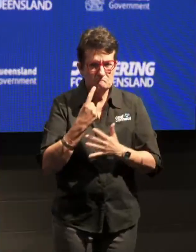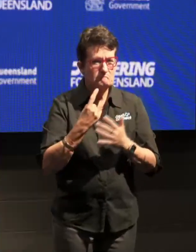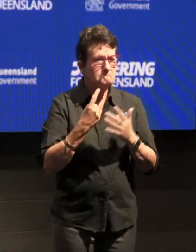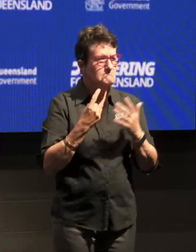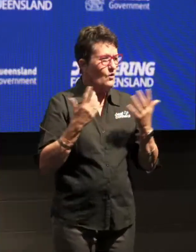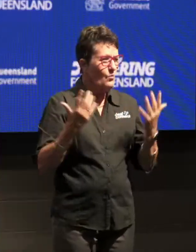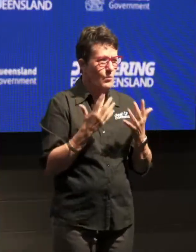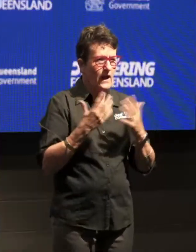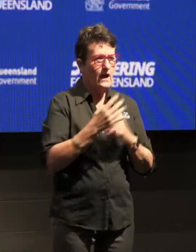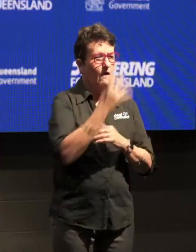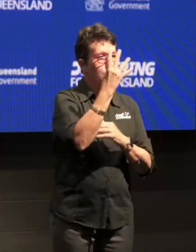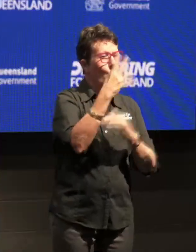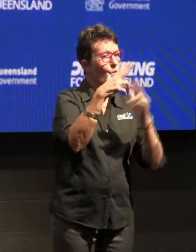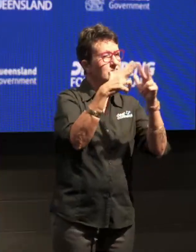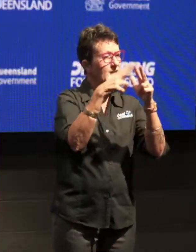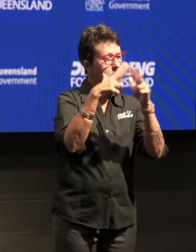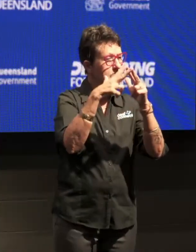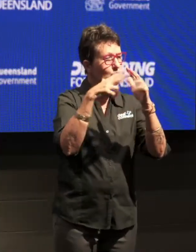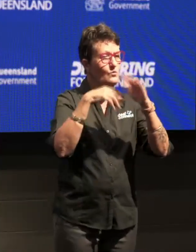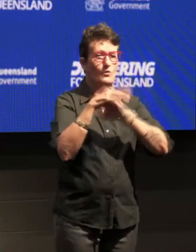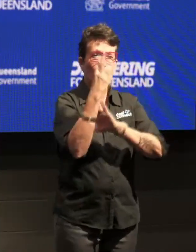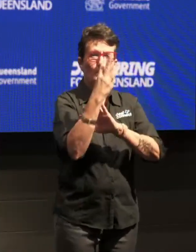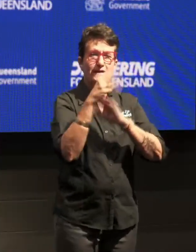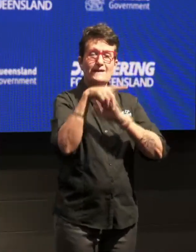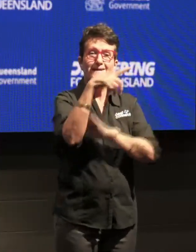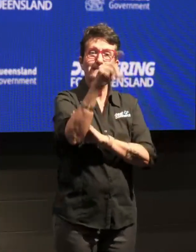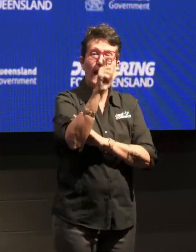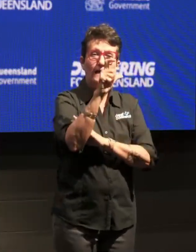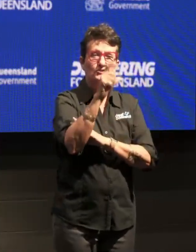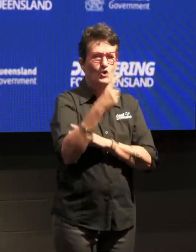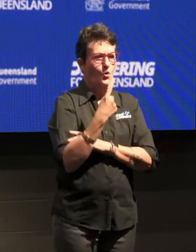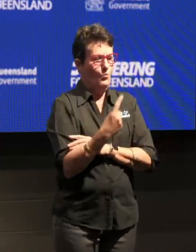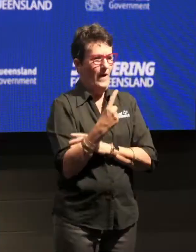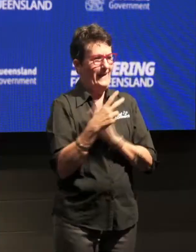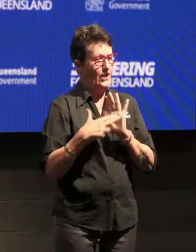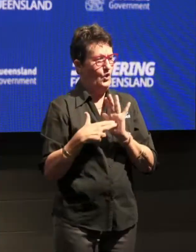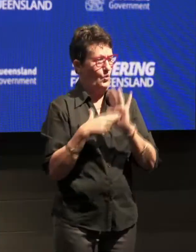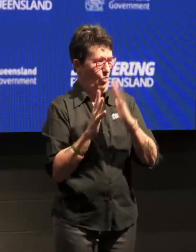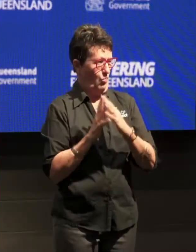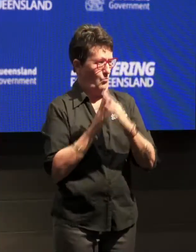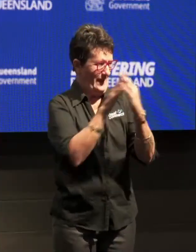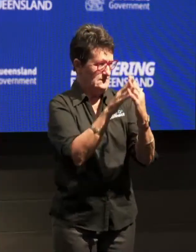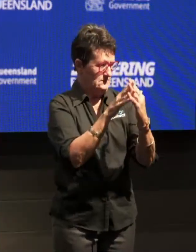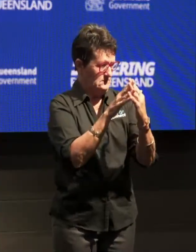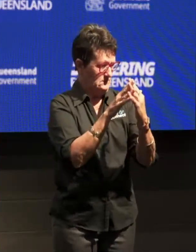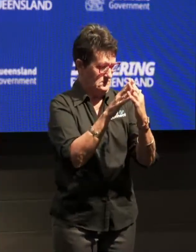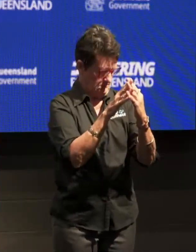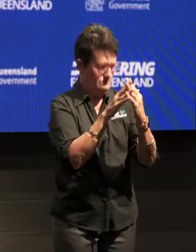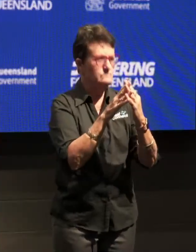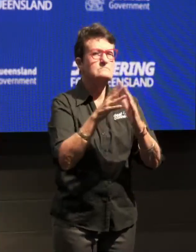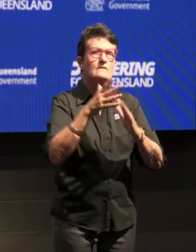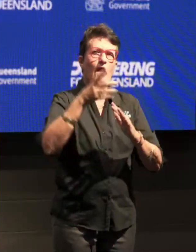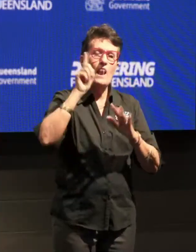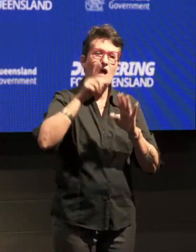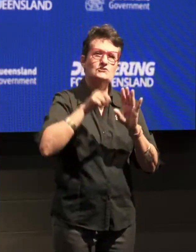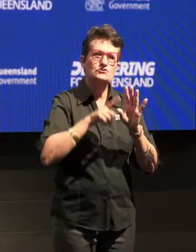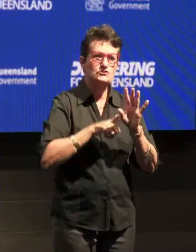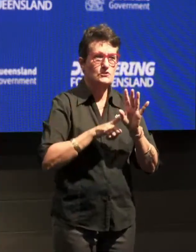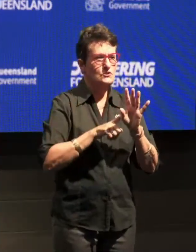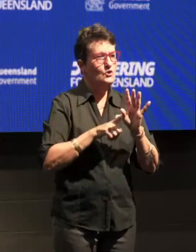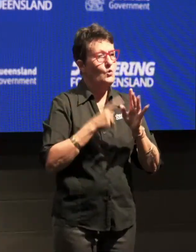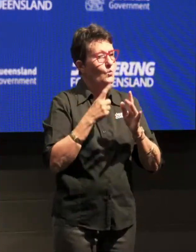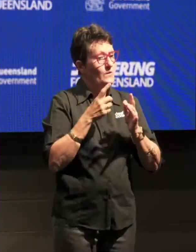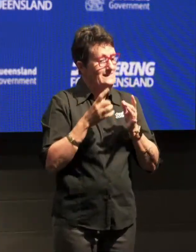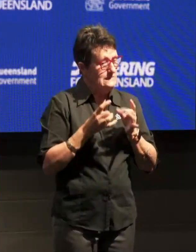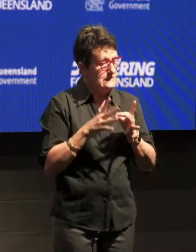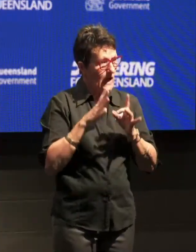as to where they are. 4 are in Townsville, 3 are in Cairns, and 1 is in the northwest. Late last year, we embarked